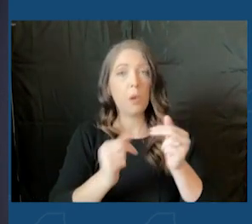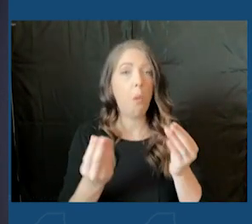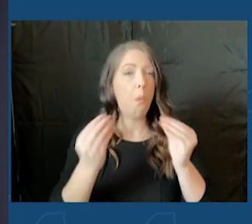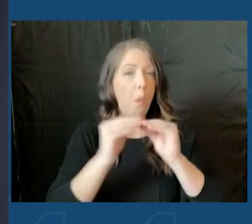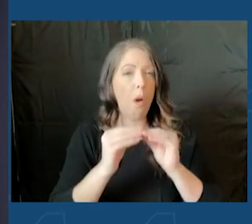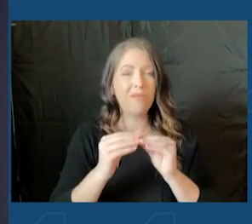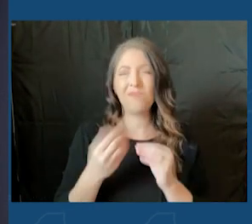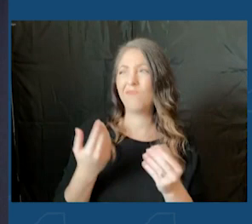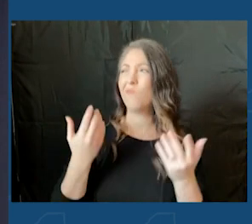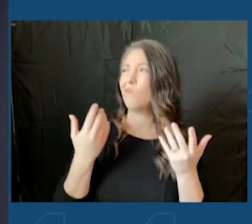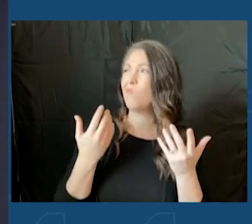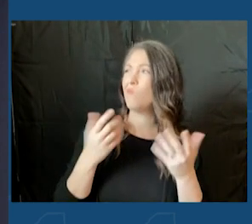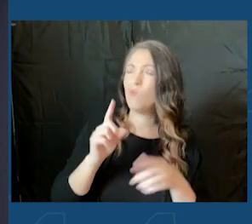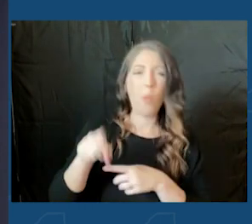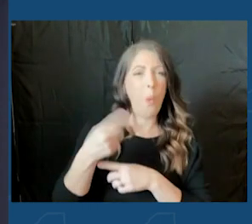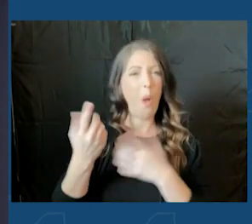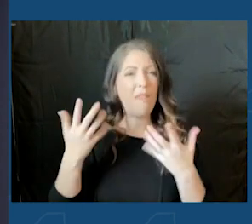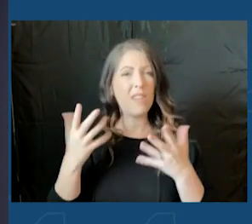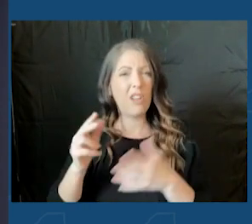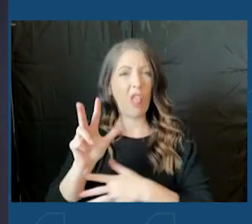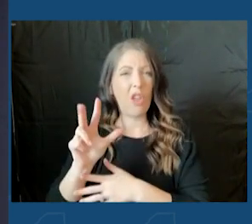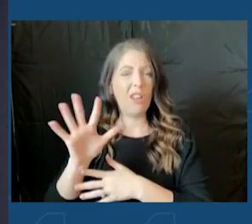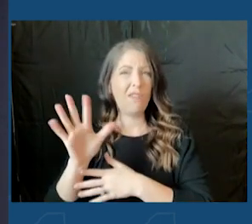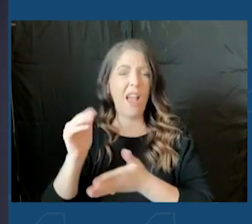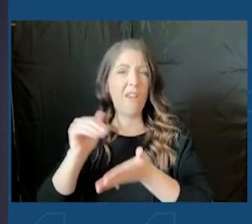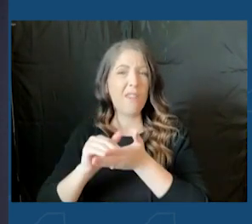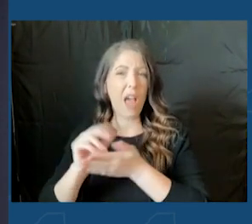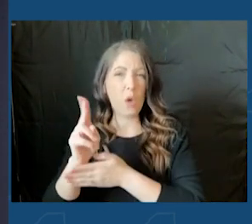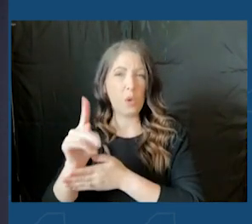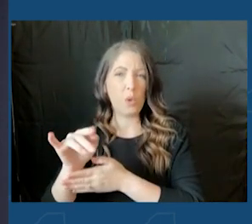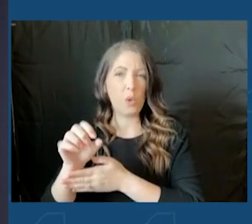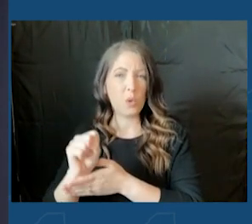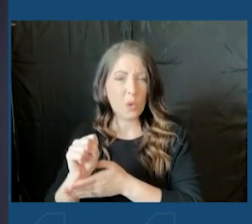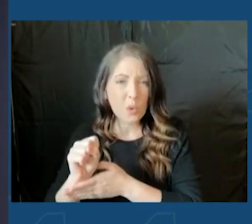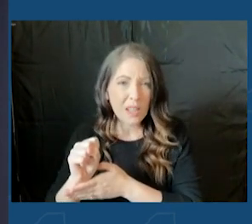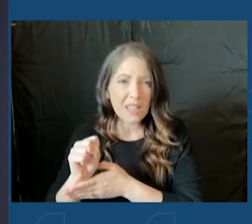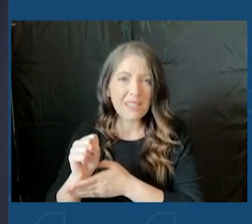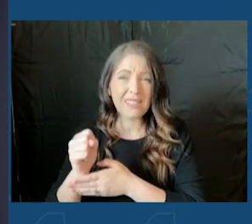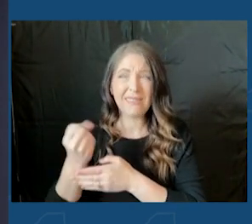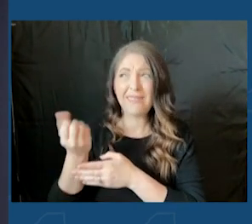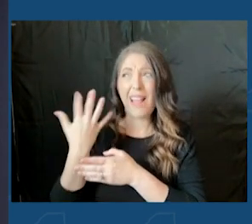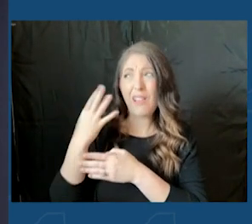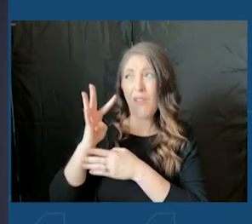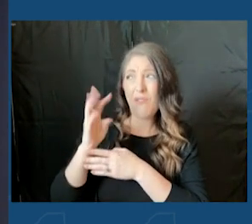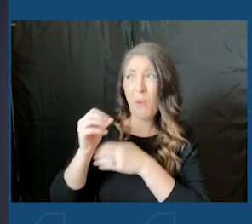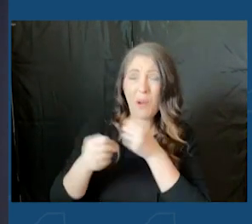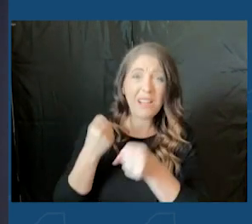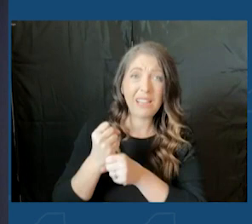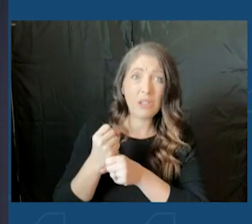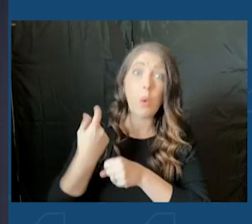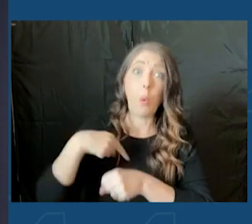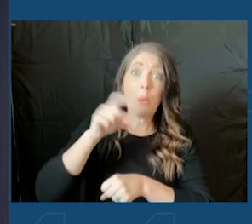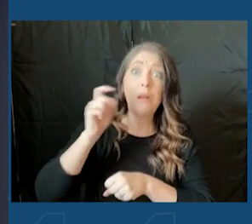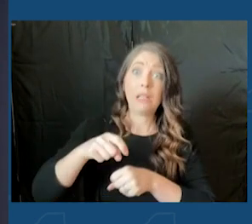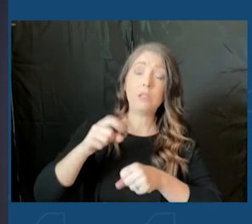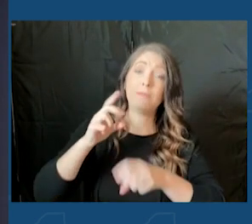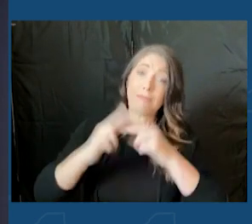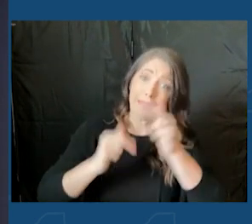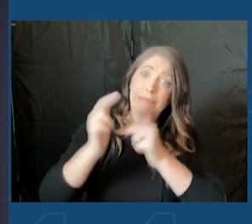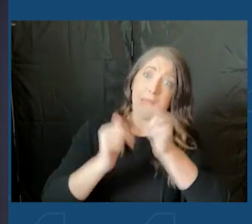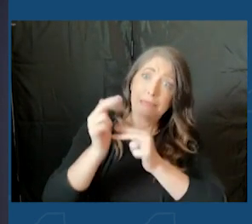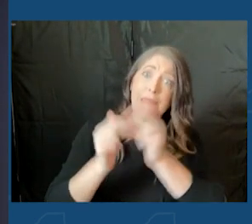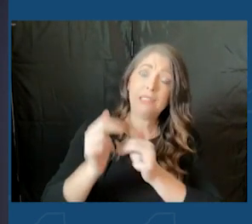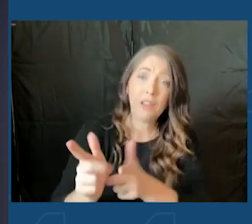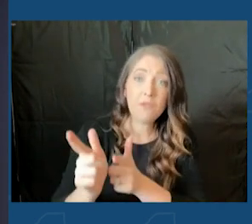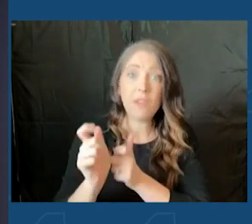35,000 units over the last 40 years. We can't build fast enough. And this bill will allow